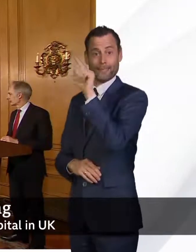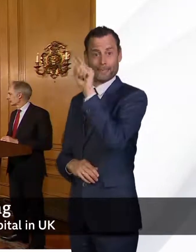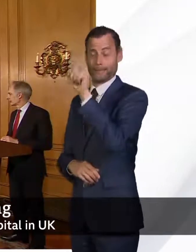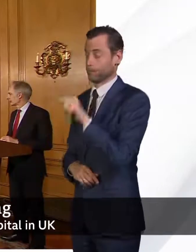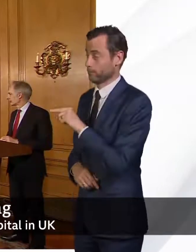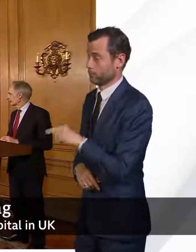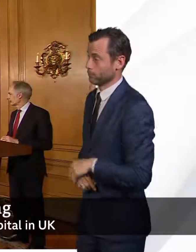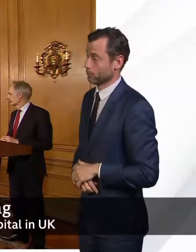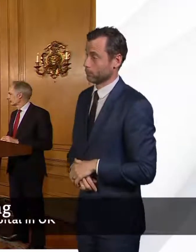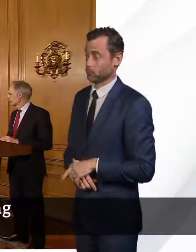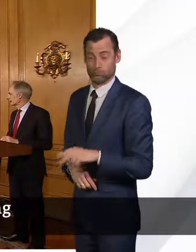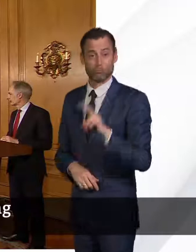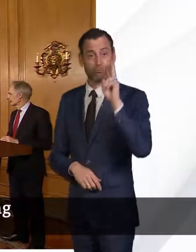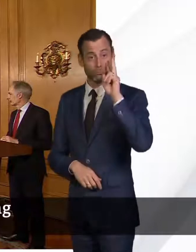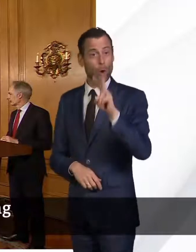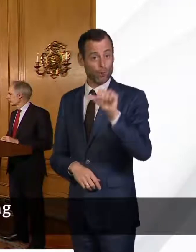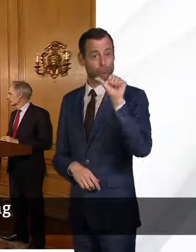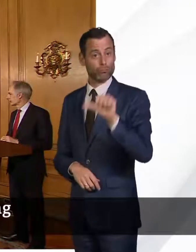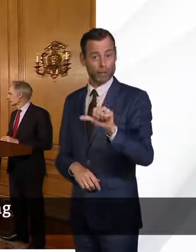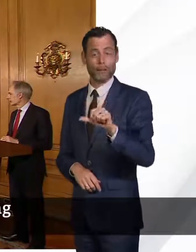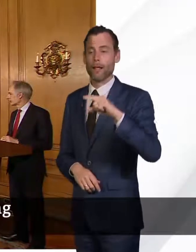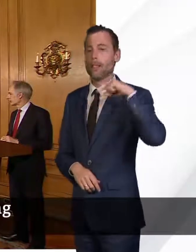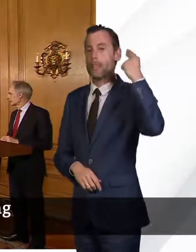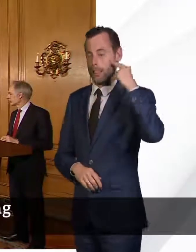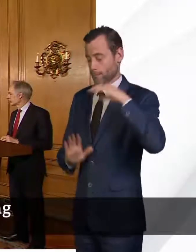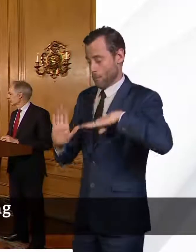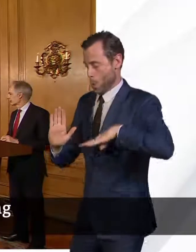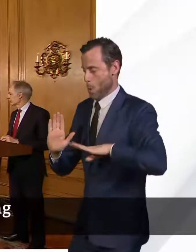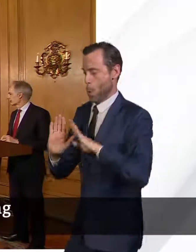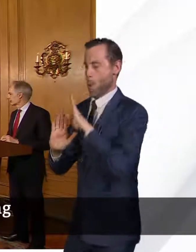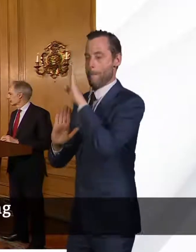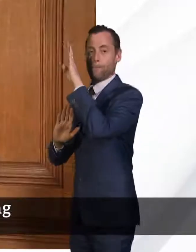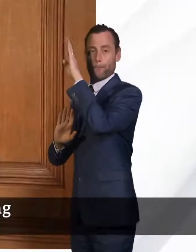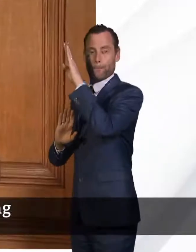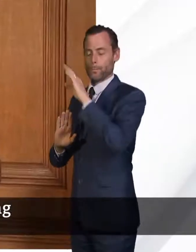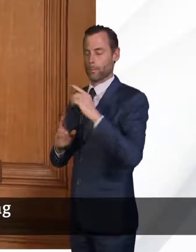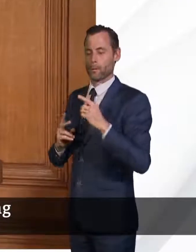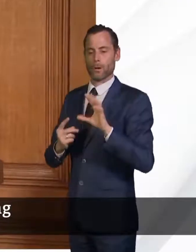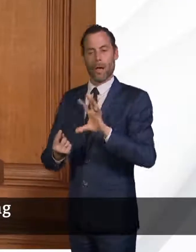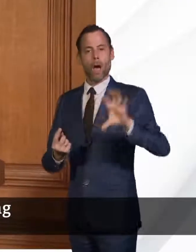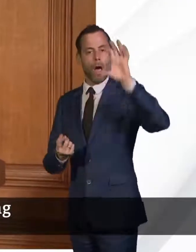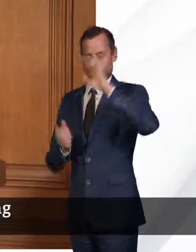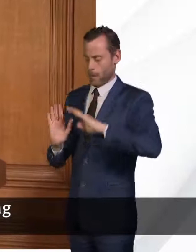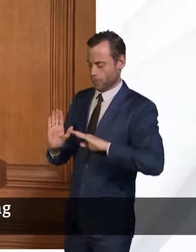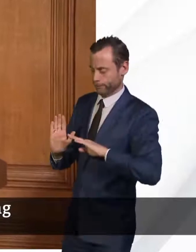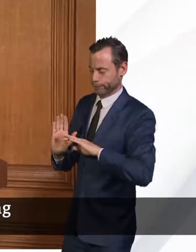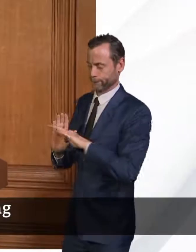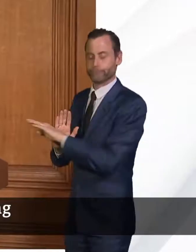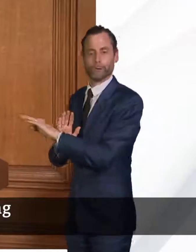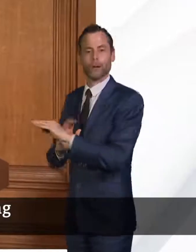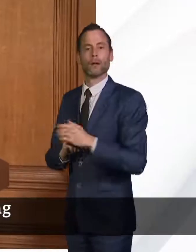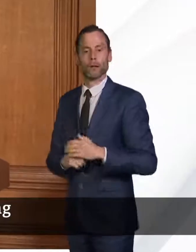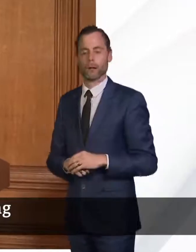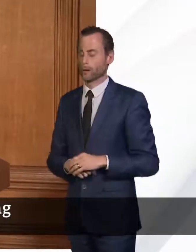absolutely right that London was always high above the other regions of England and